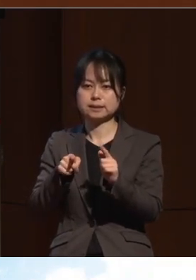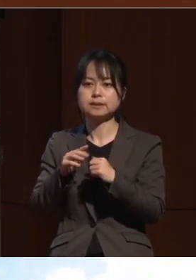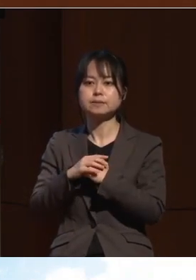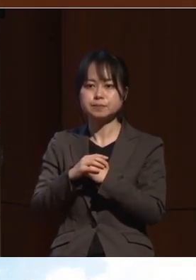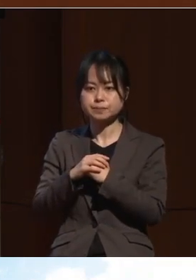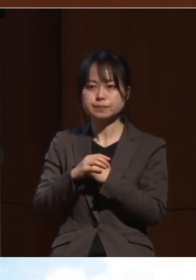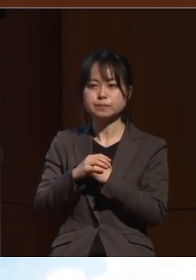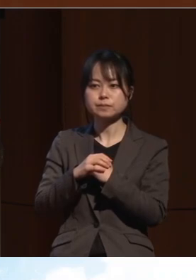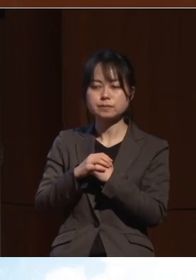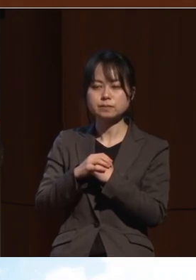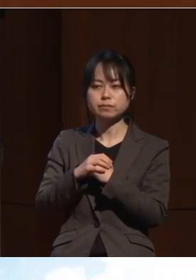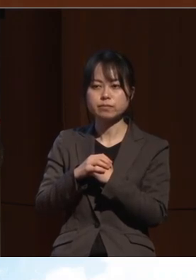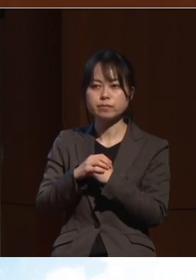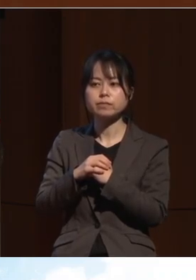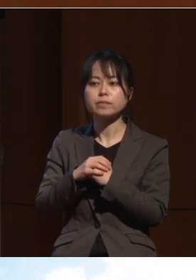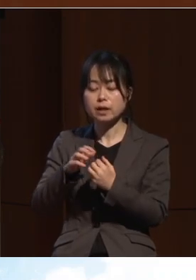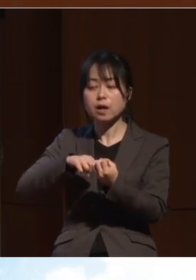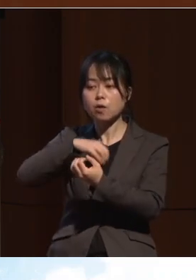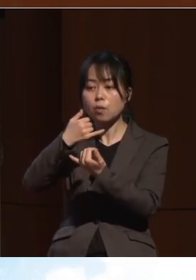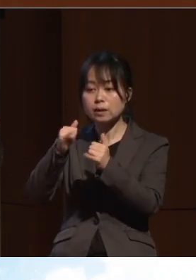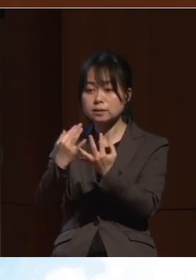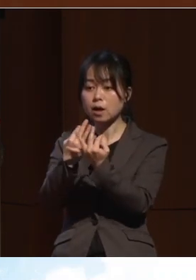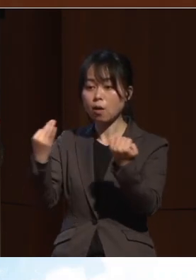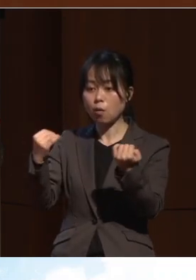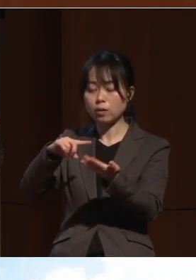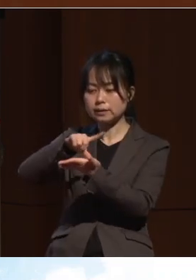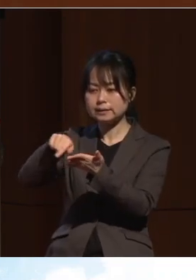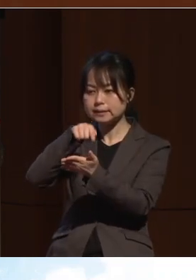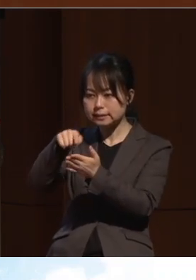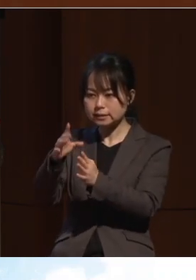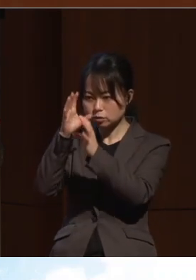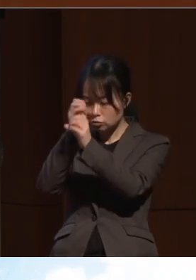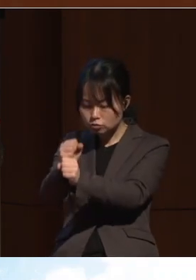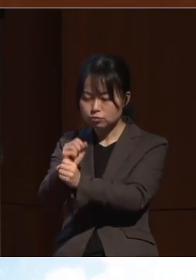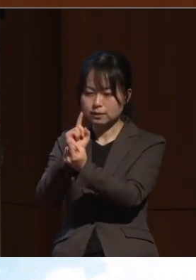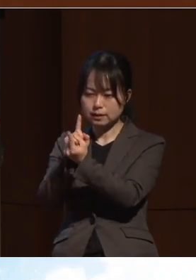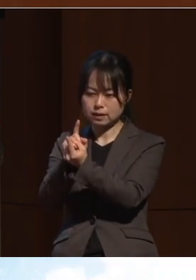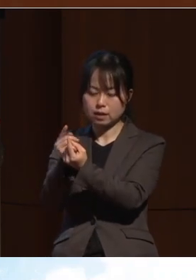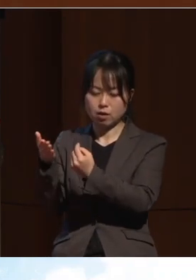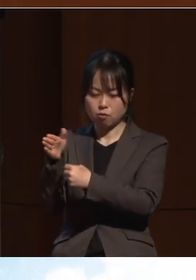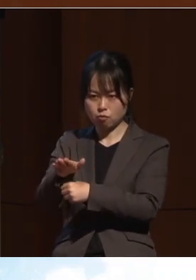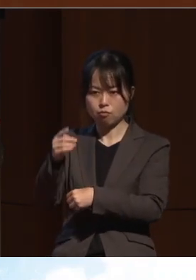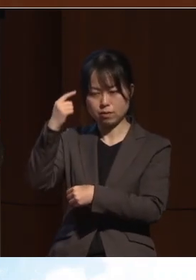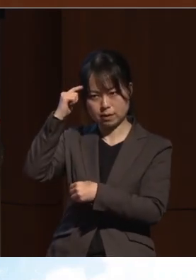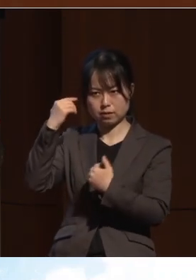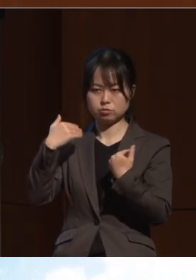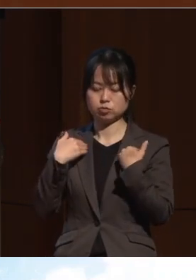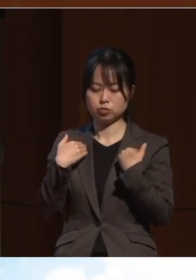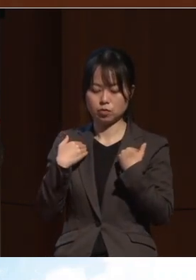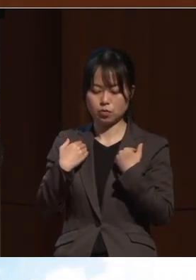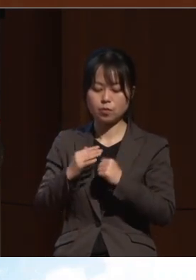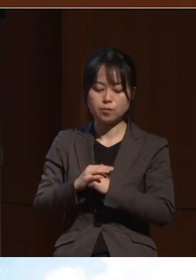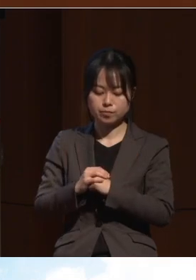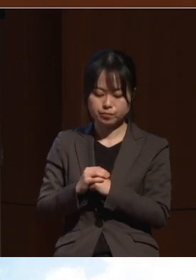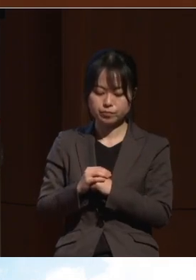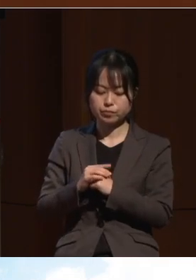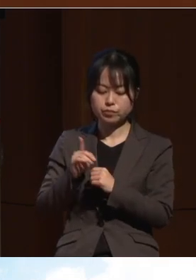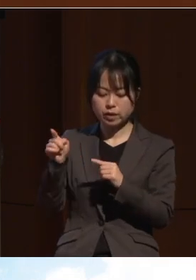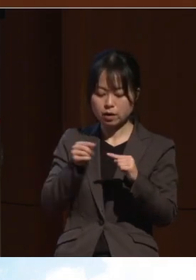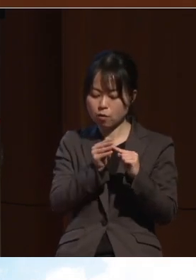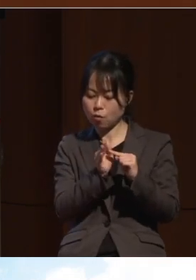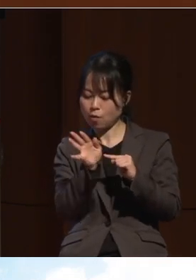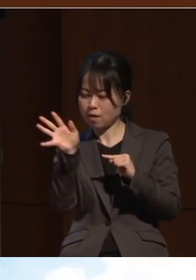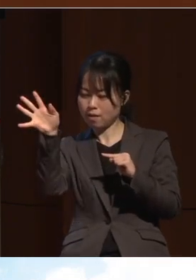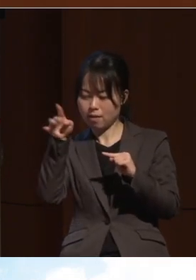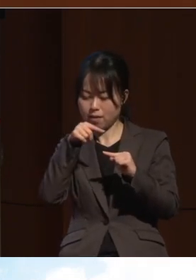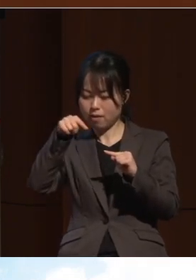those areas. Moving on to the graph on the right, this is a message for the medical profession. So wider healthcare professionals,